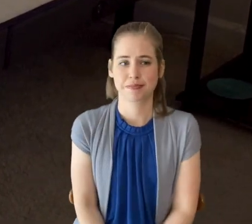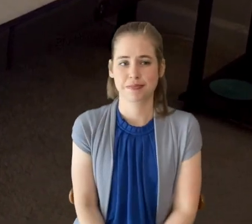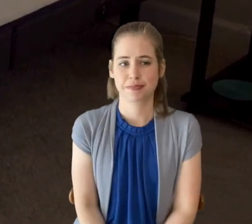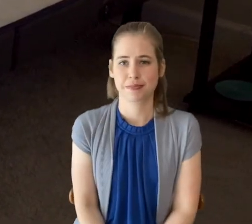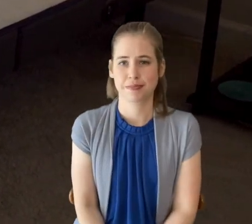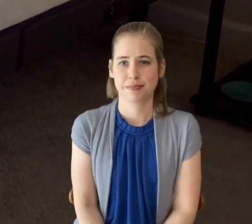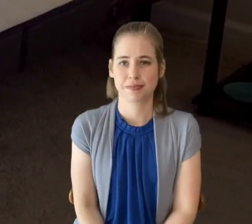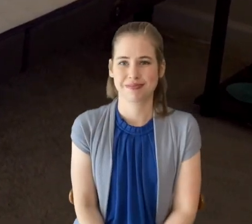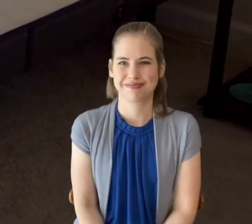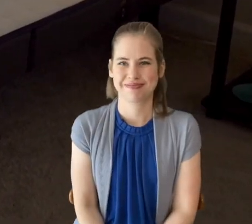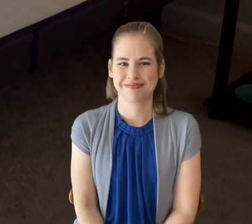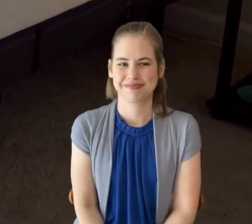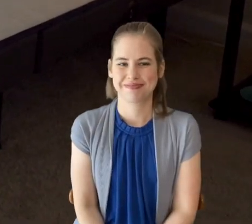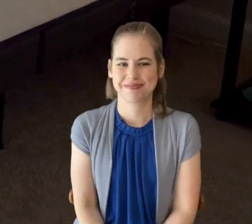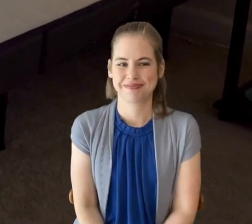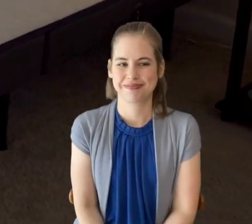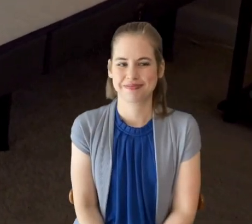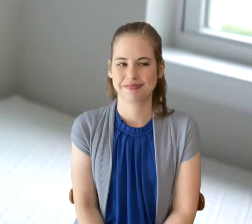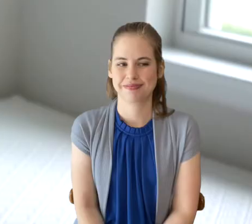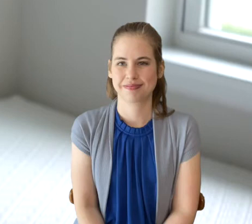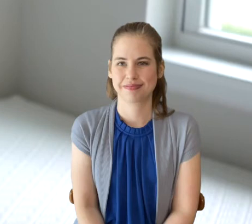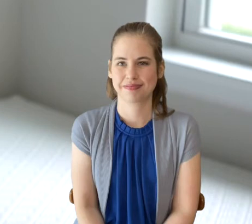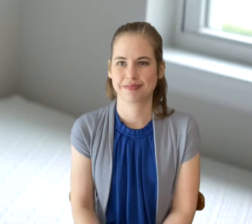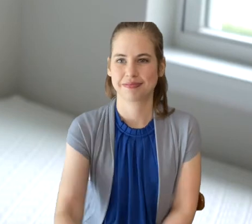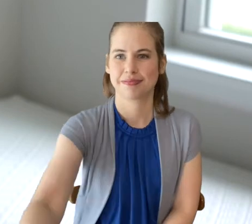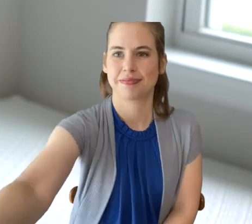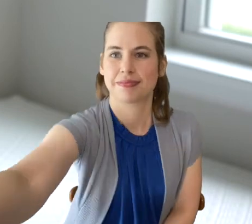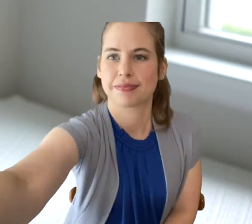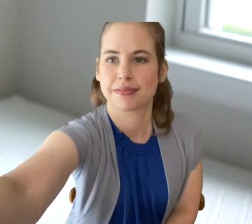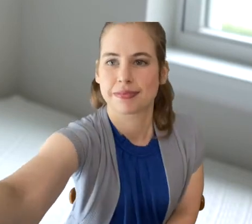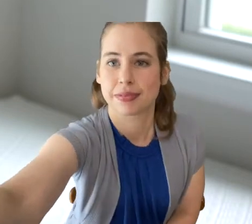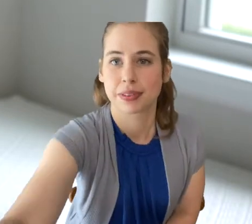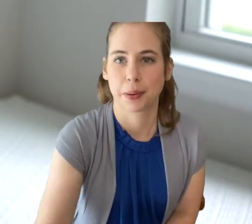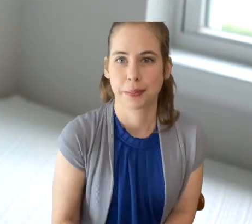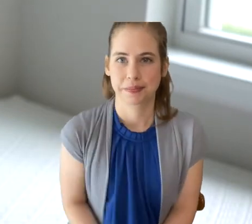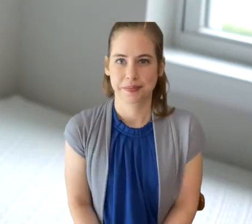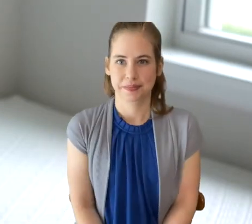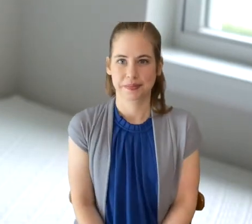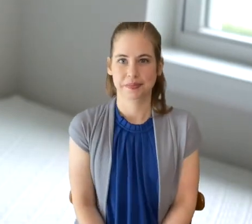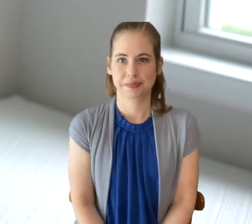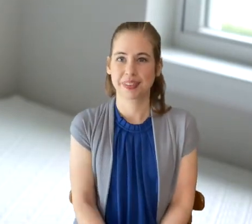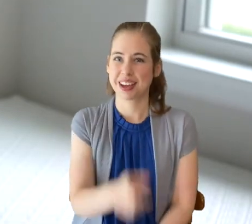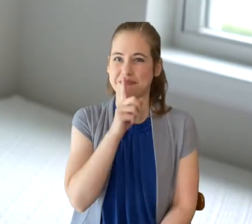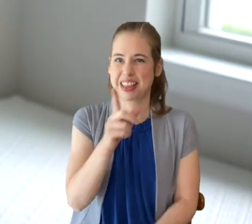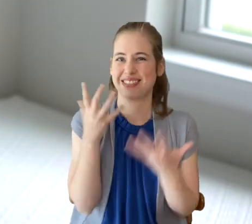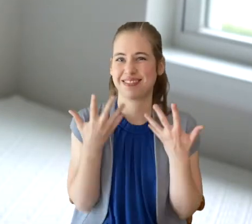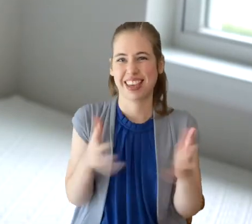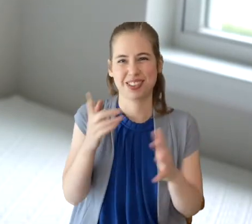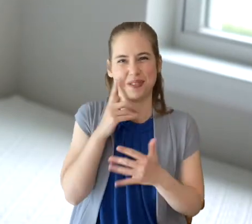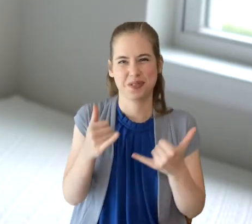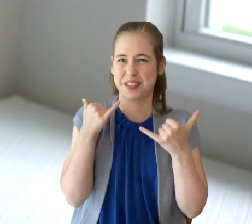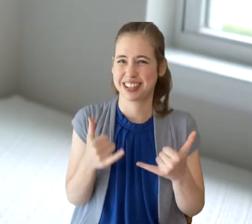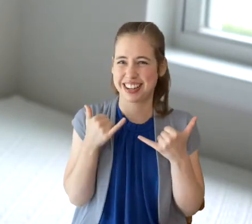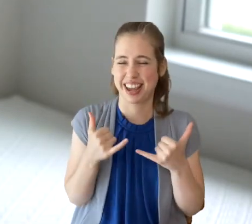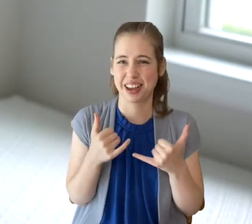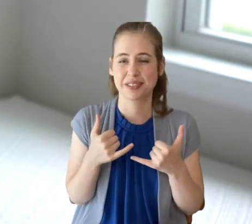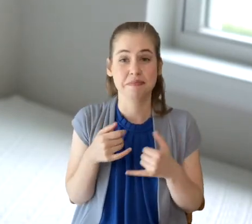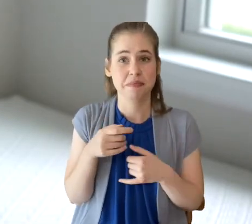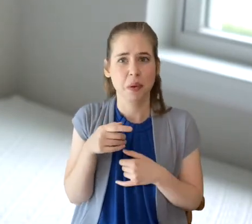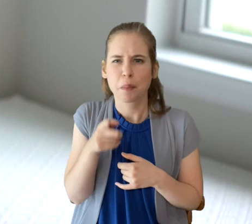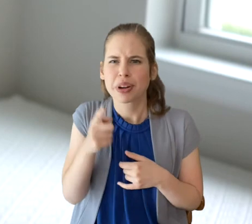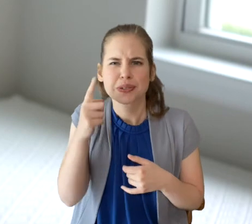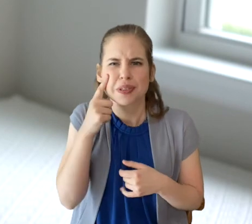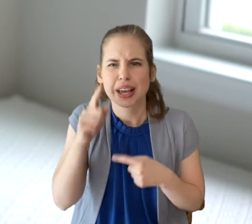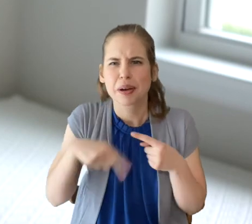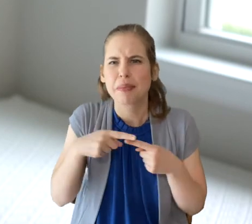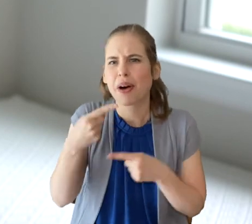And that's about all the time we have for you today. What did you actually think of the Gravity Lux? Is